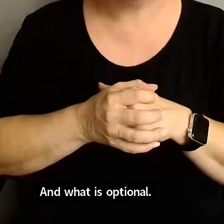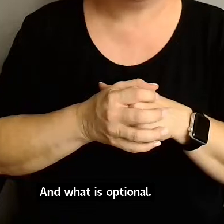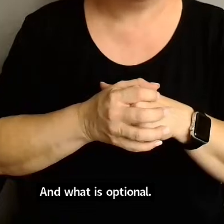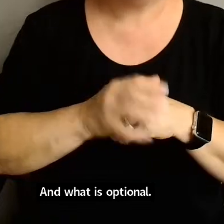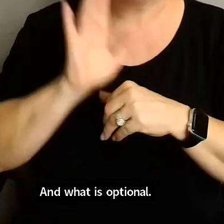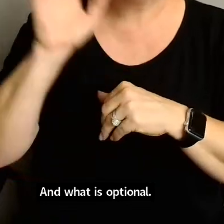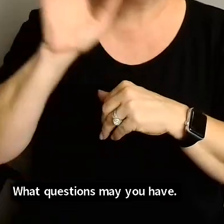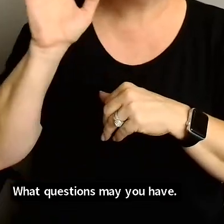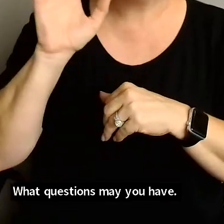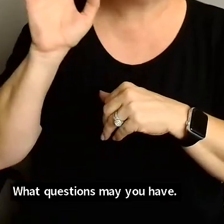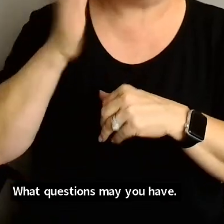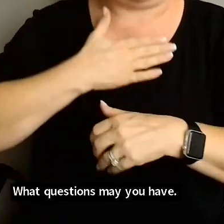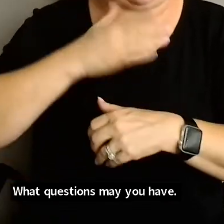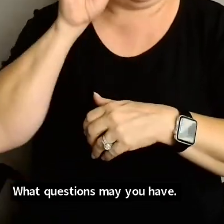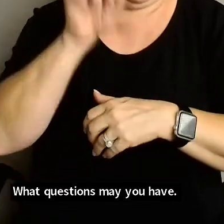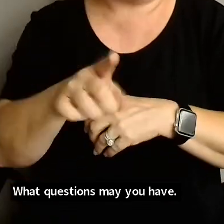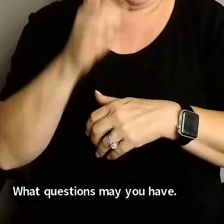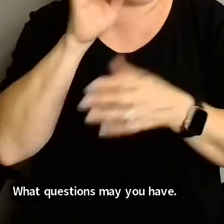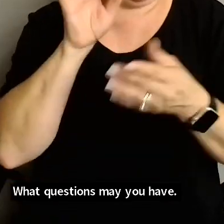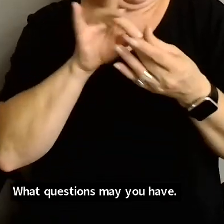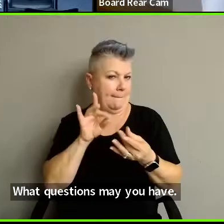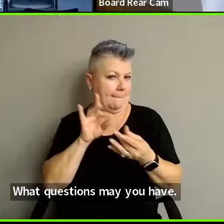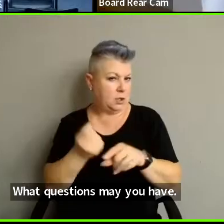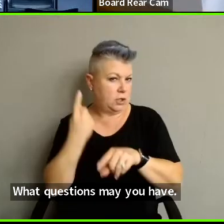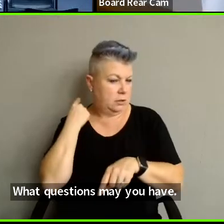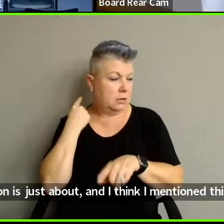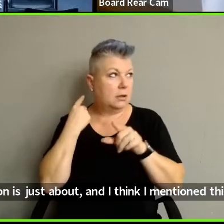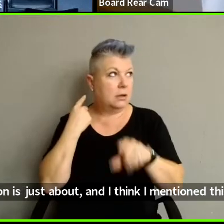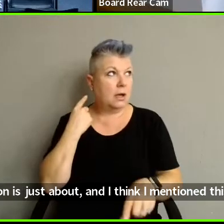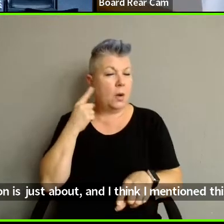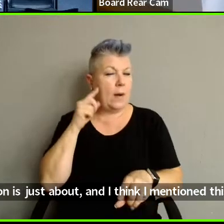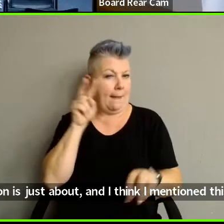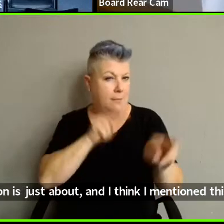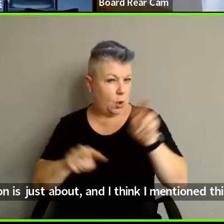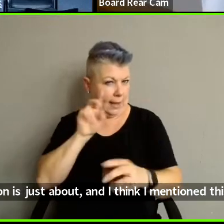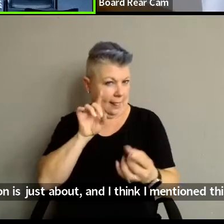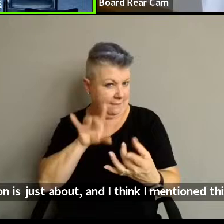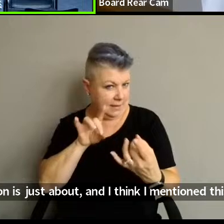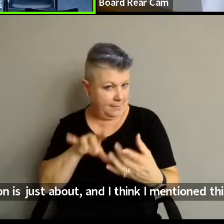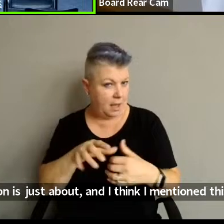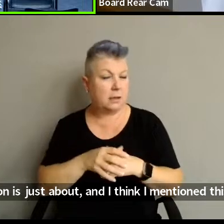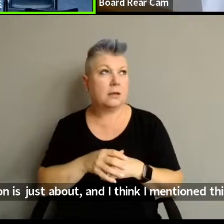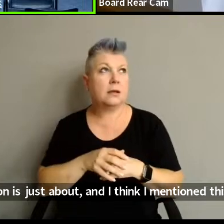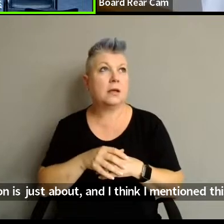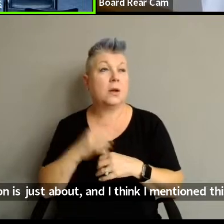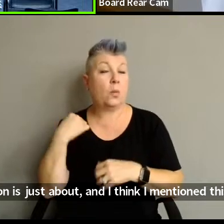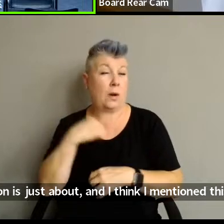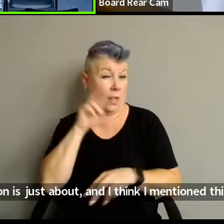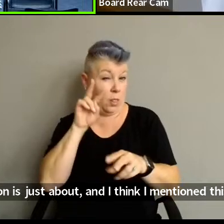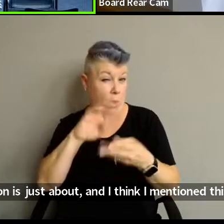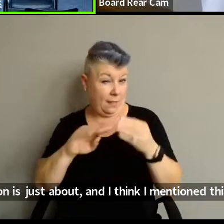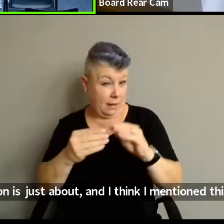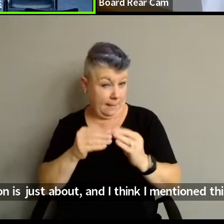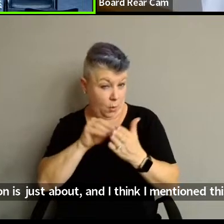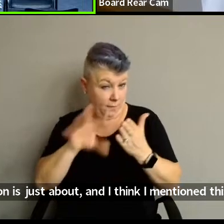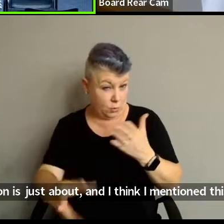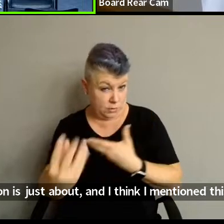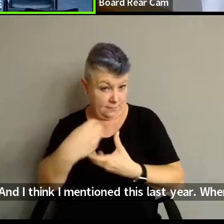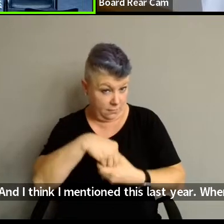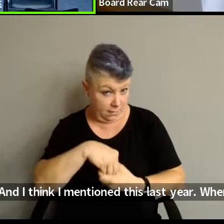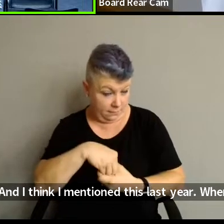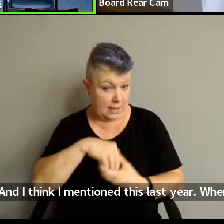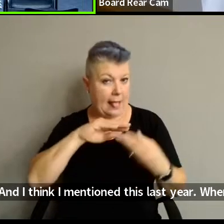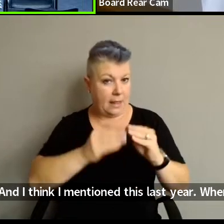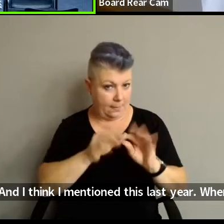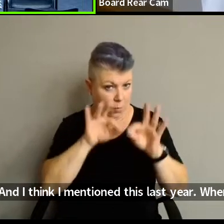My question is just about, and I think I mentioned this last year, when looking at the feedback we look at the number of students who participated and the number of